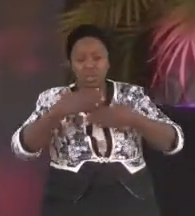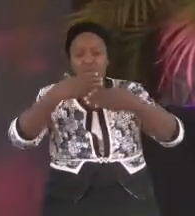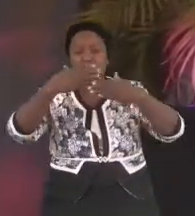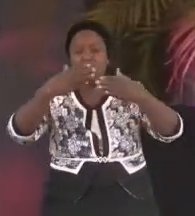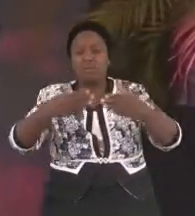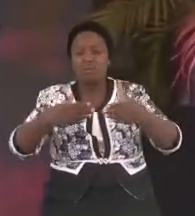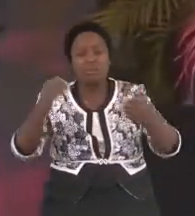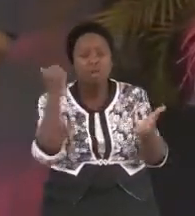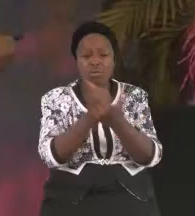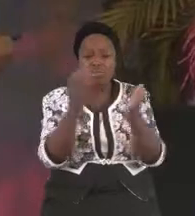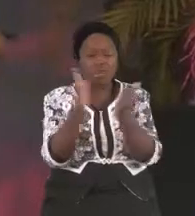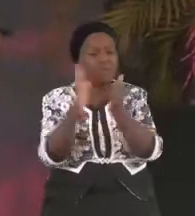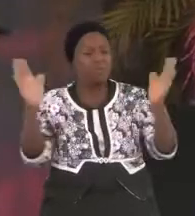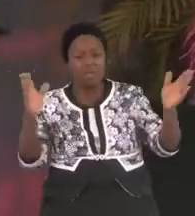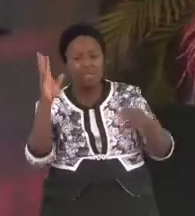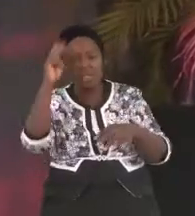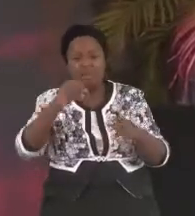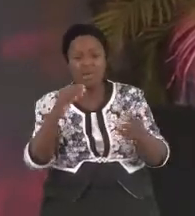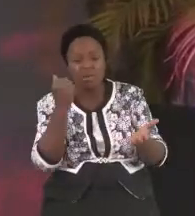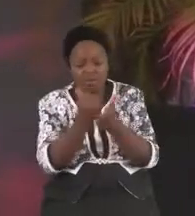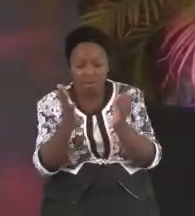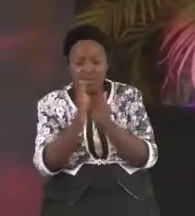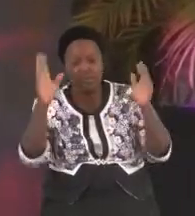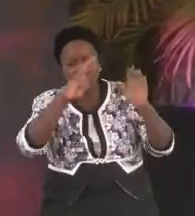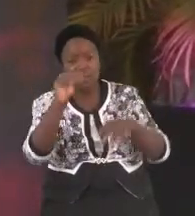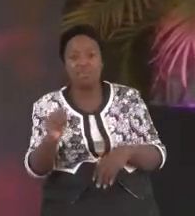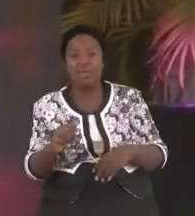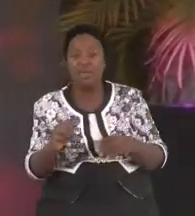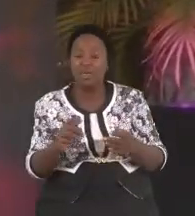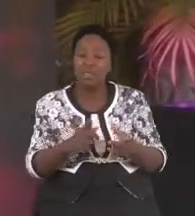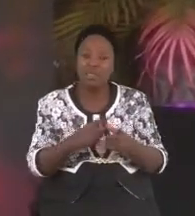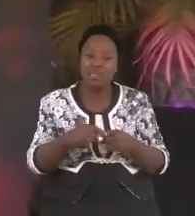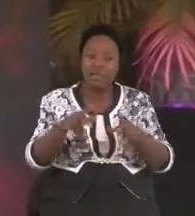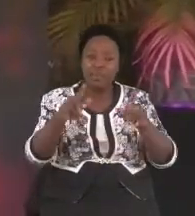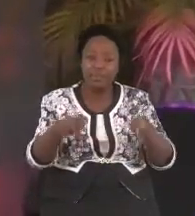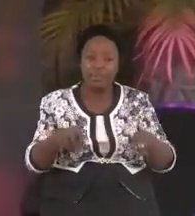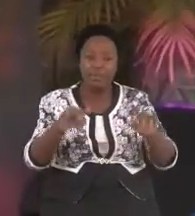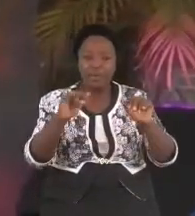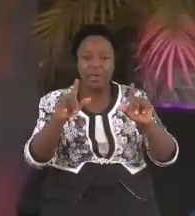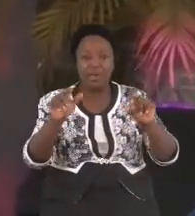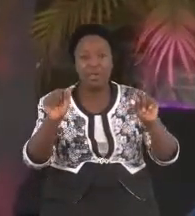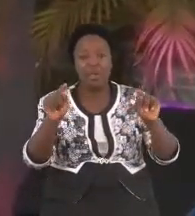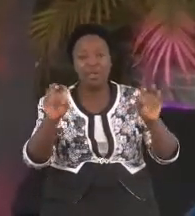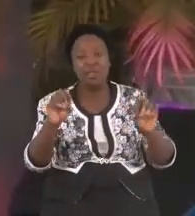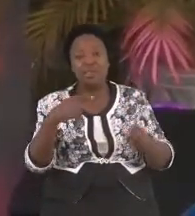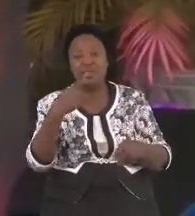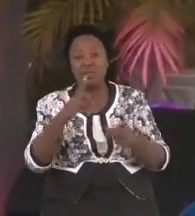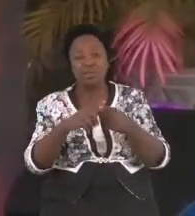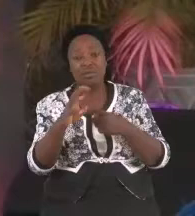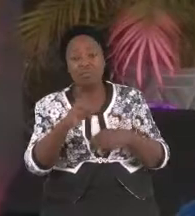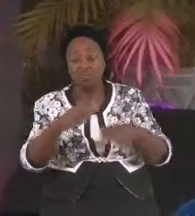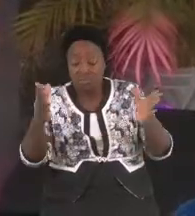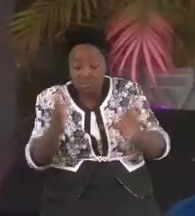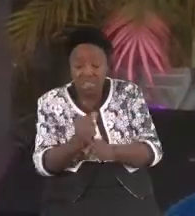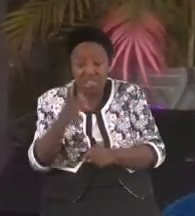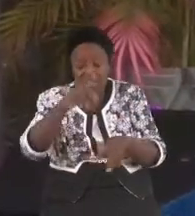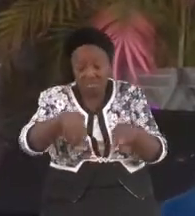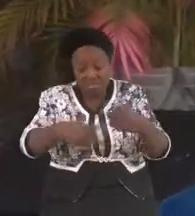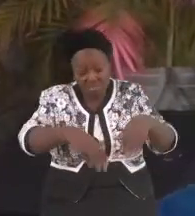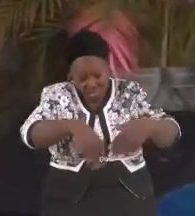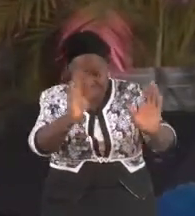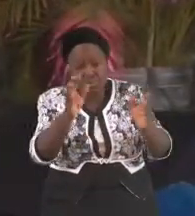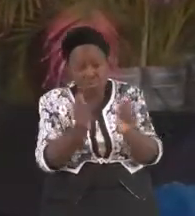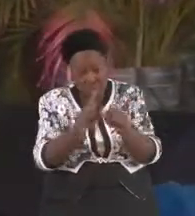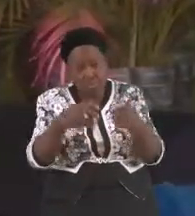Crucify him, crucify him. Pilate said unto them, Take ye him and crucify him,